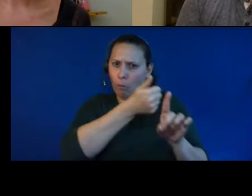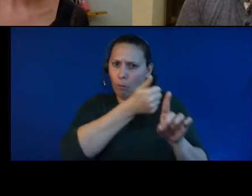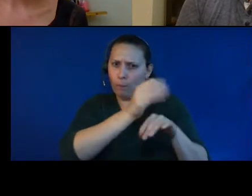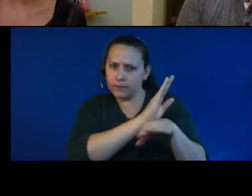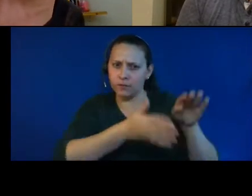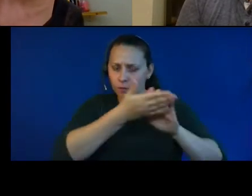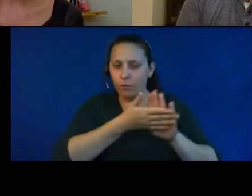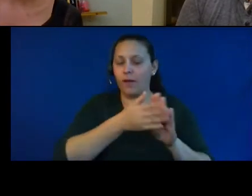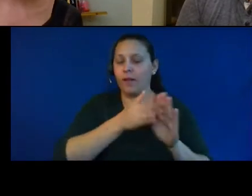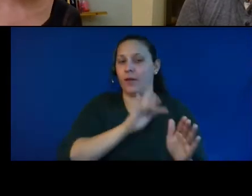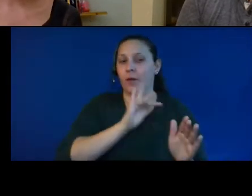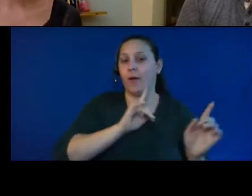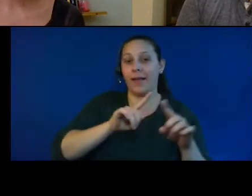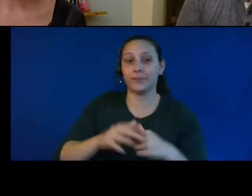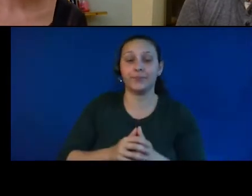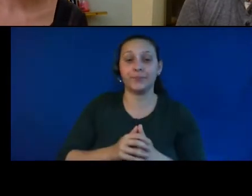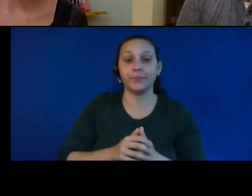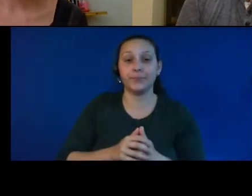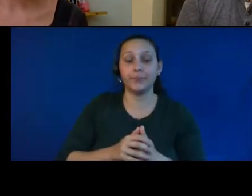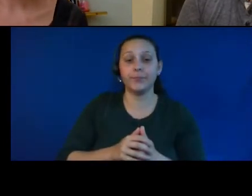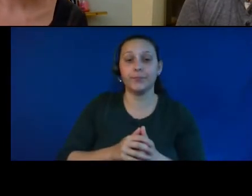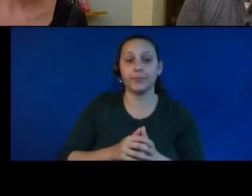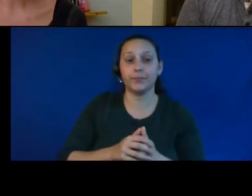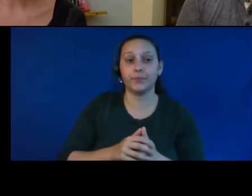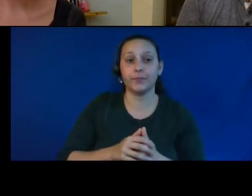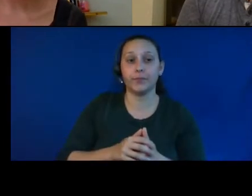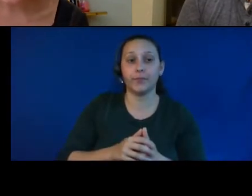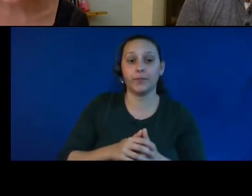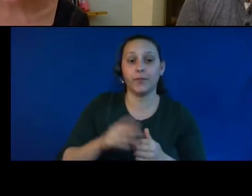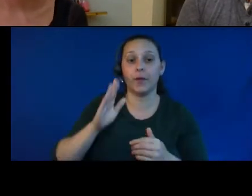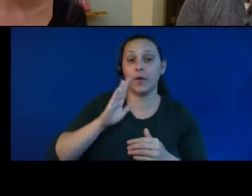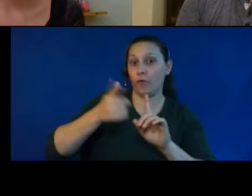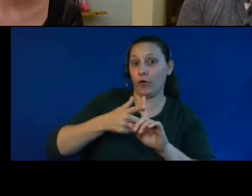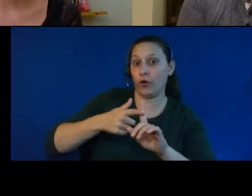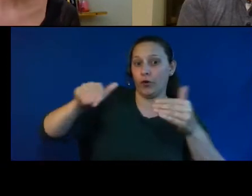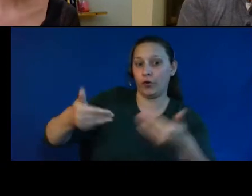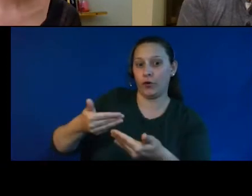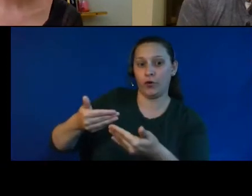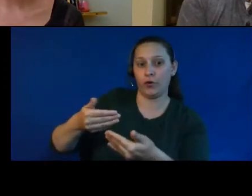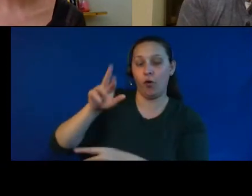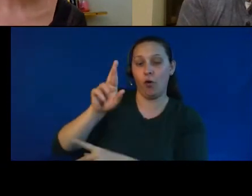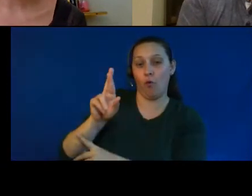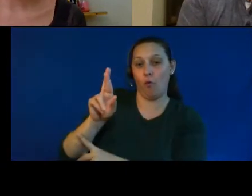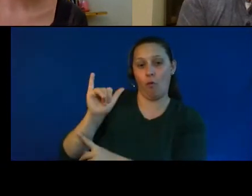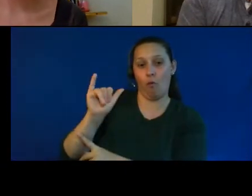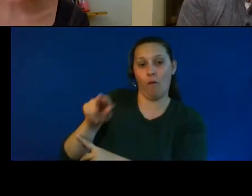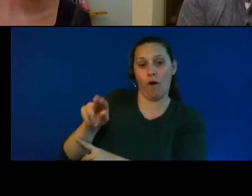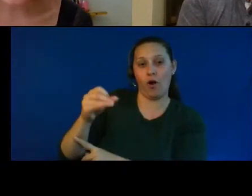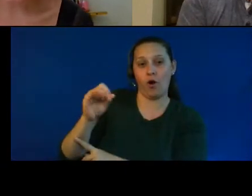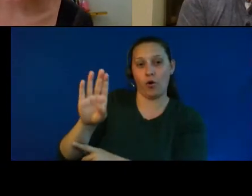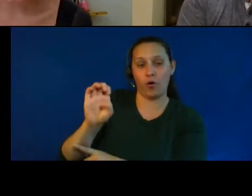So first, I'd like to call on Ryan Job, who is the co-founder of